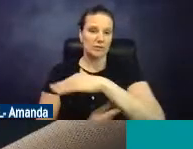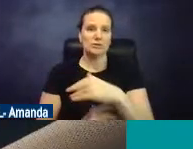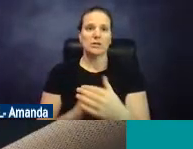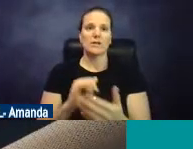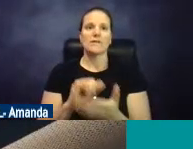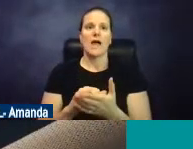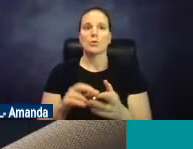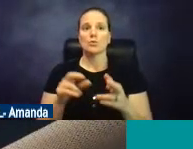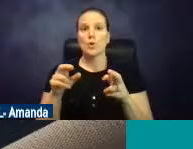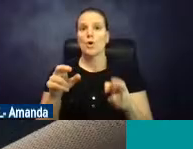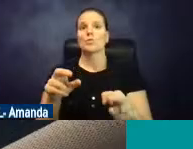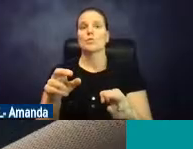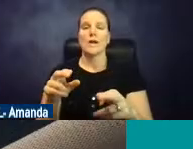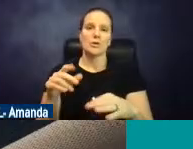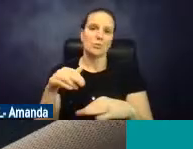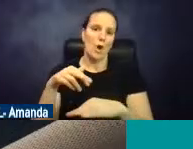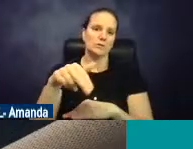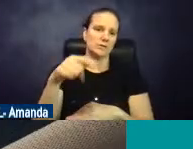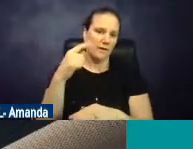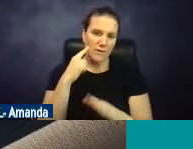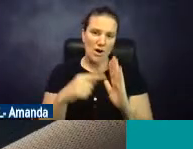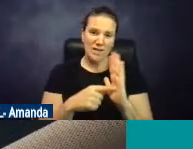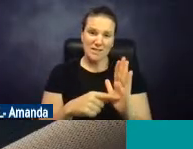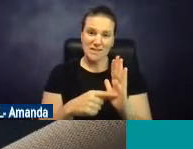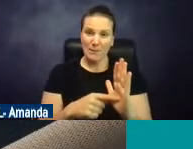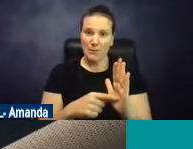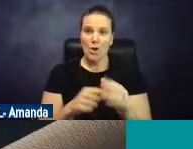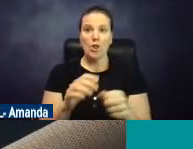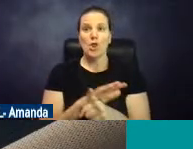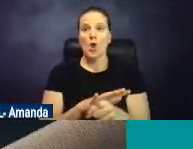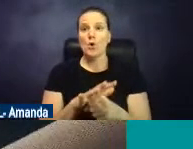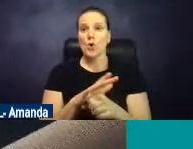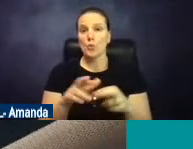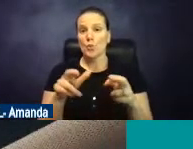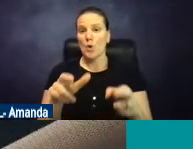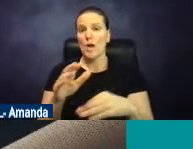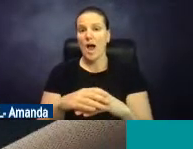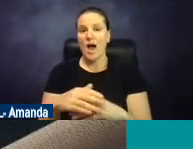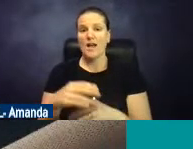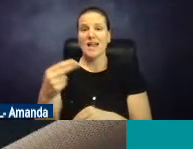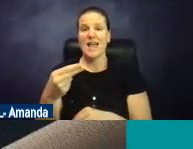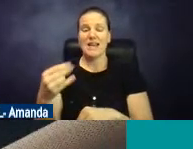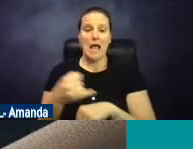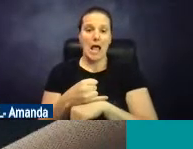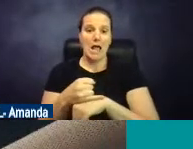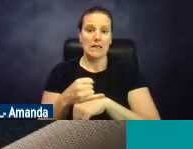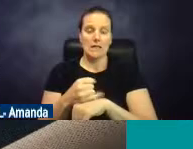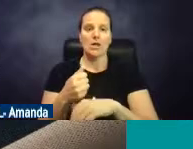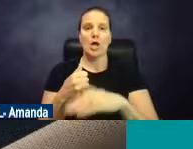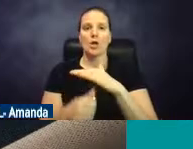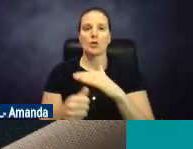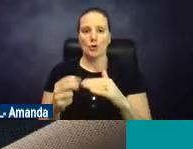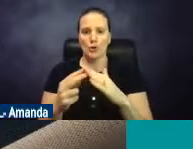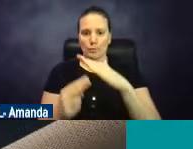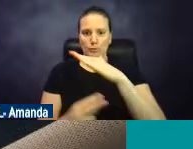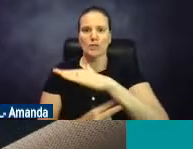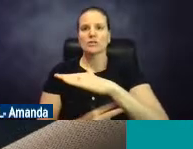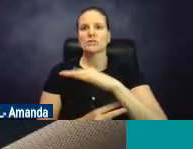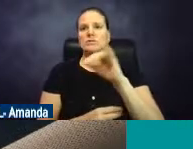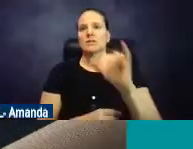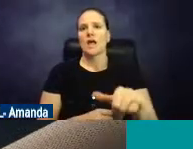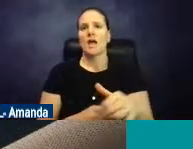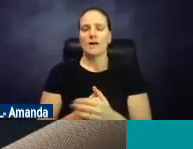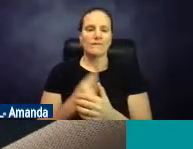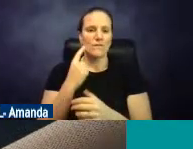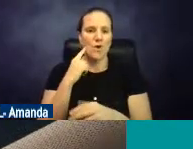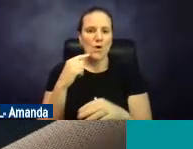roadway crosses, for example, local roadway on Hayden Island underneath those bridge structures that for the